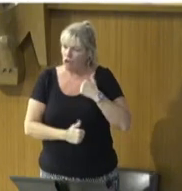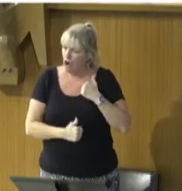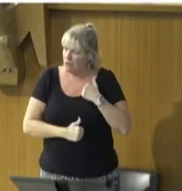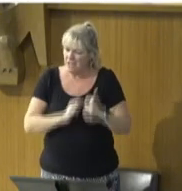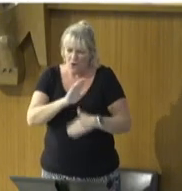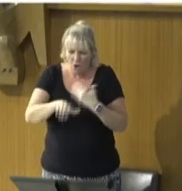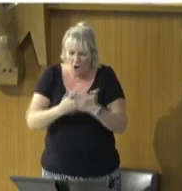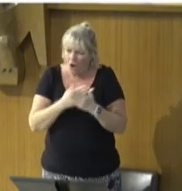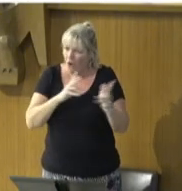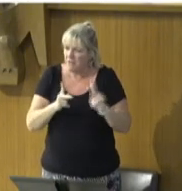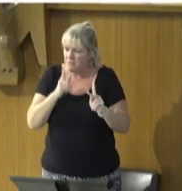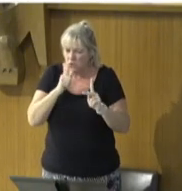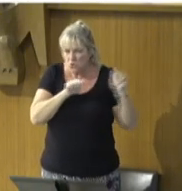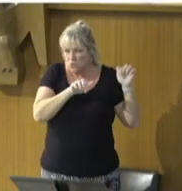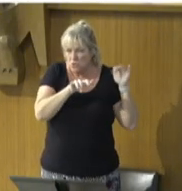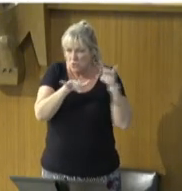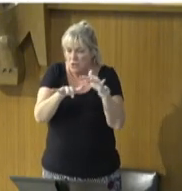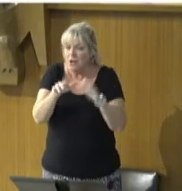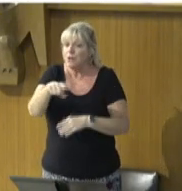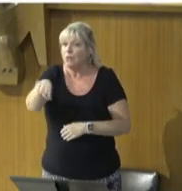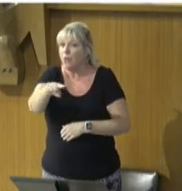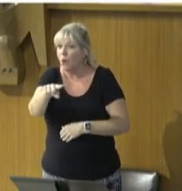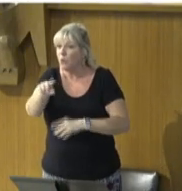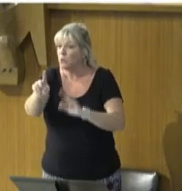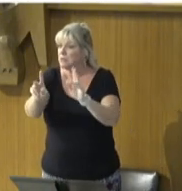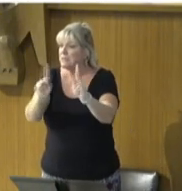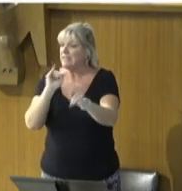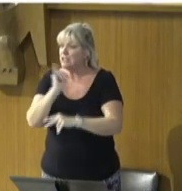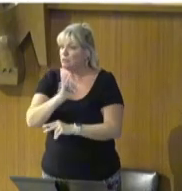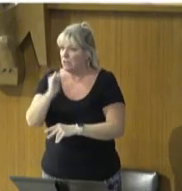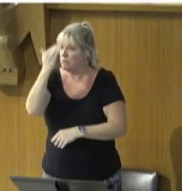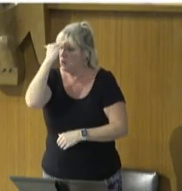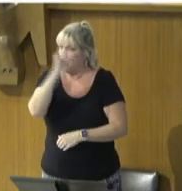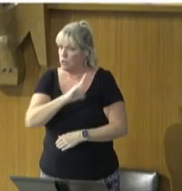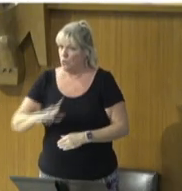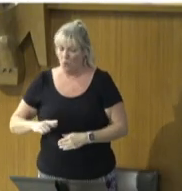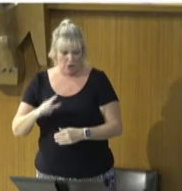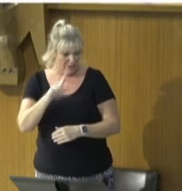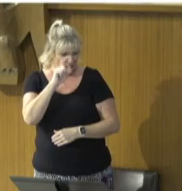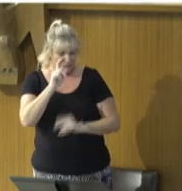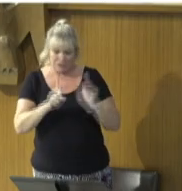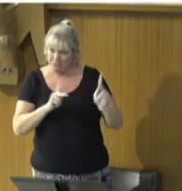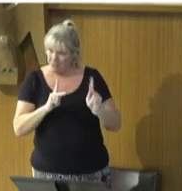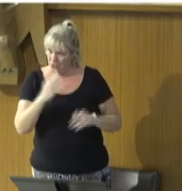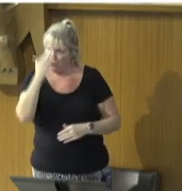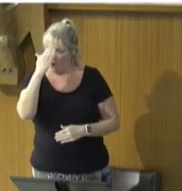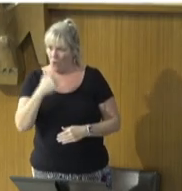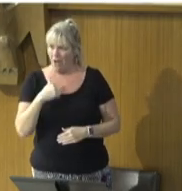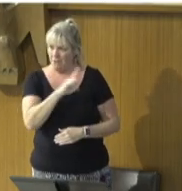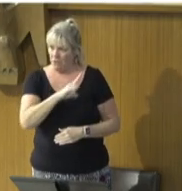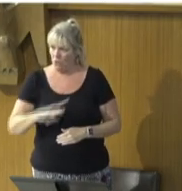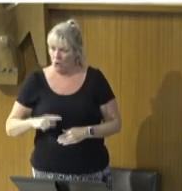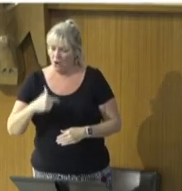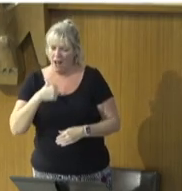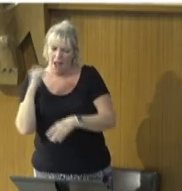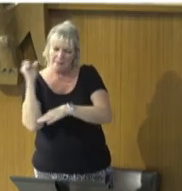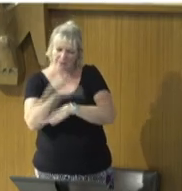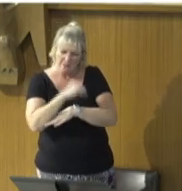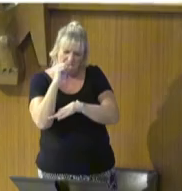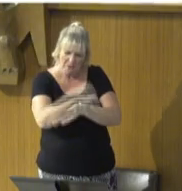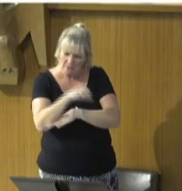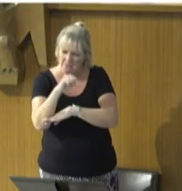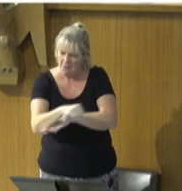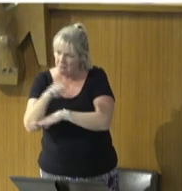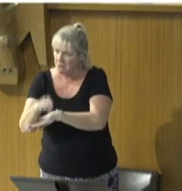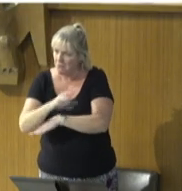Then the Egyptians shall know that I am the Lord when I have gained glory for myself over Pharaoh, his chariots,